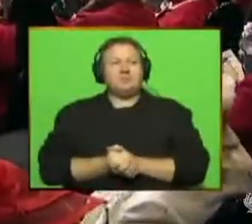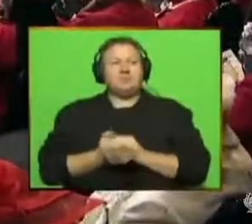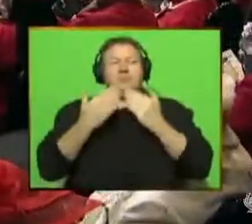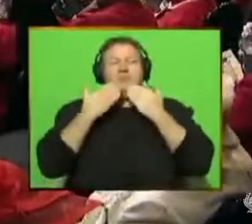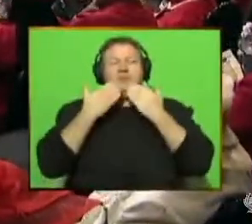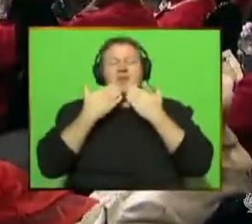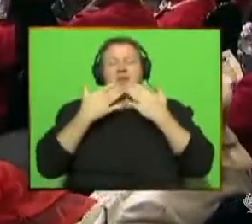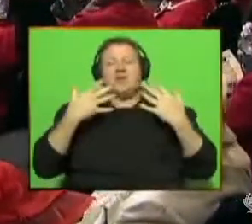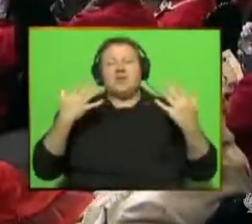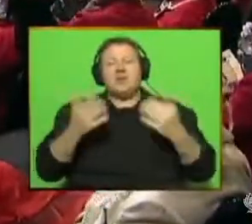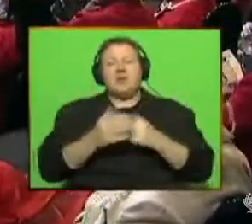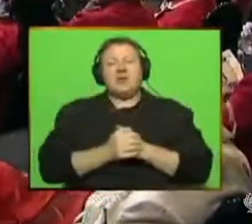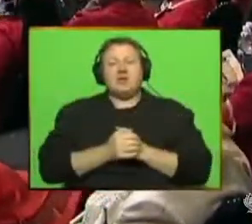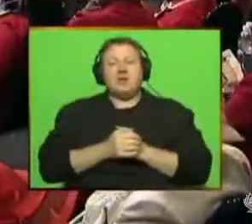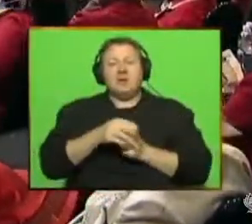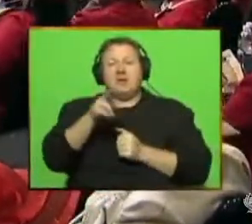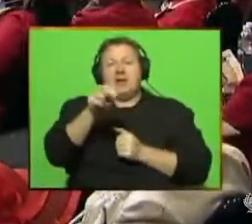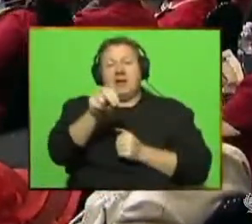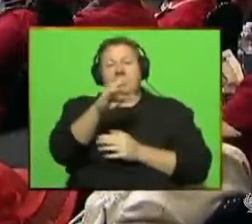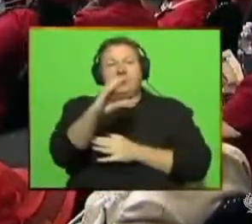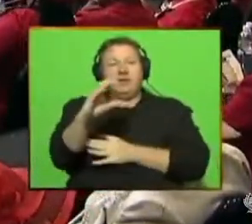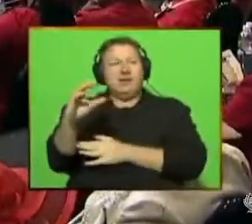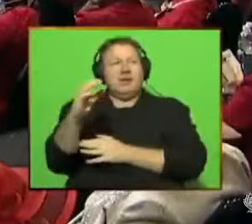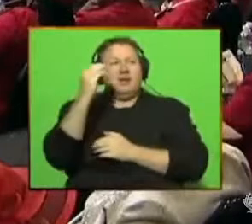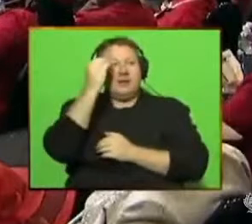Thank you very much. NCC.